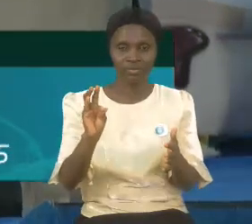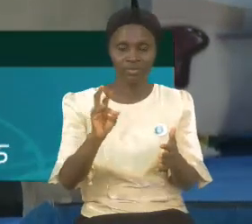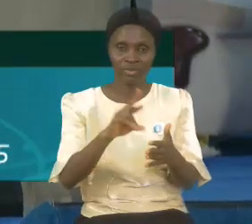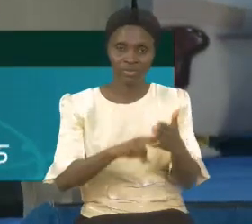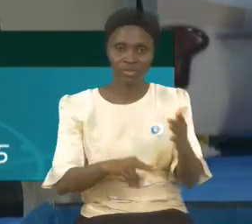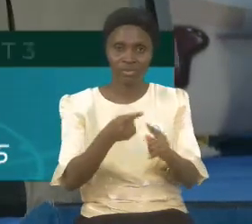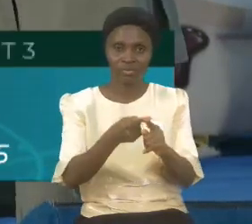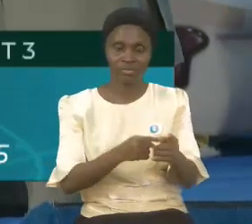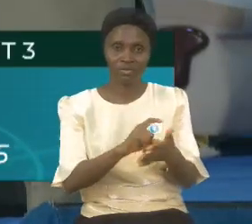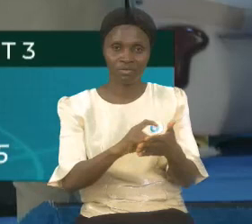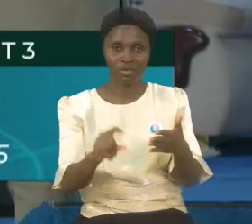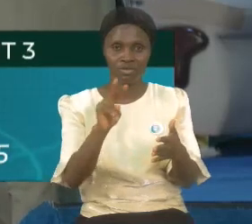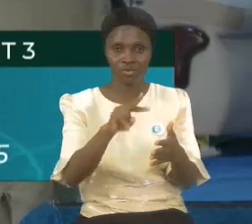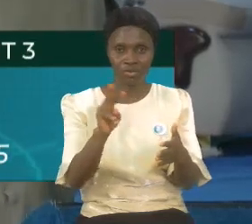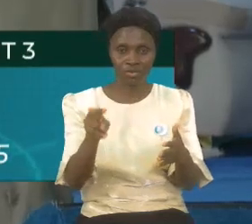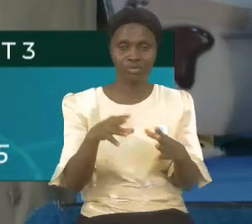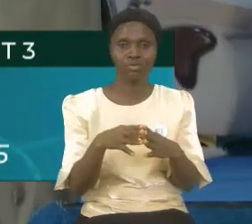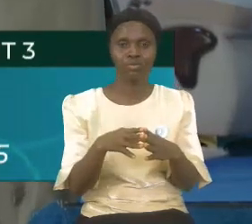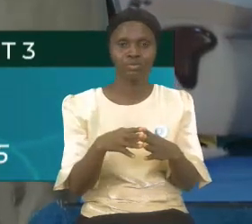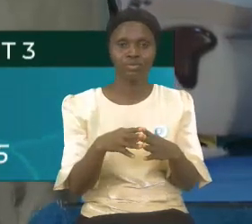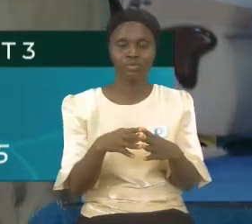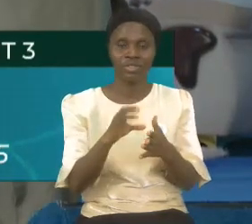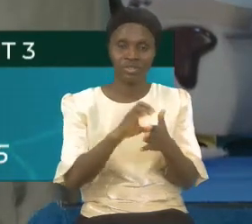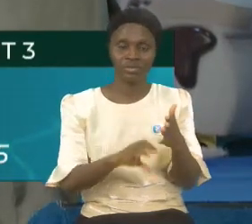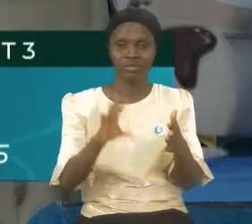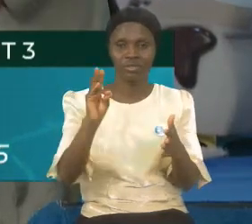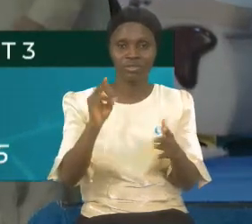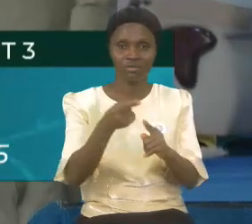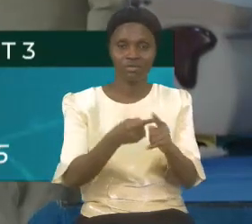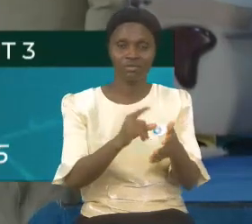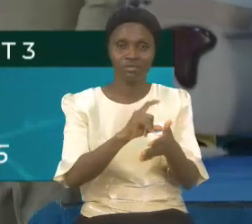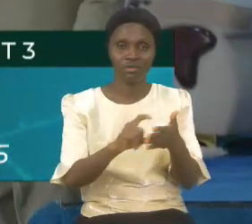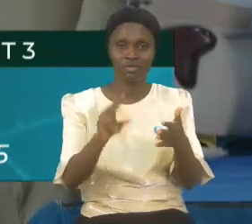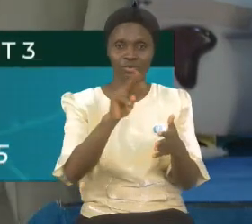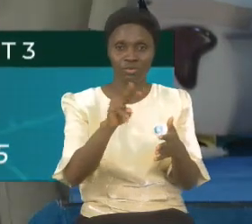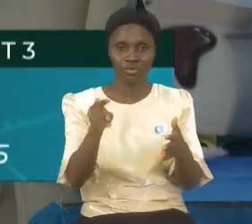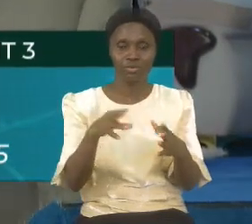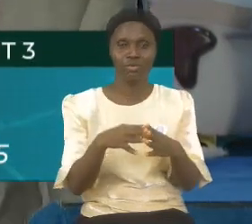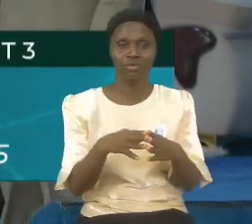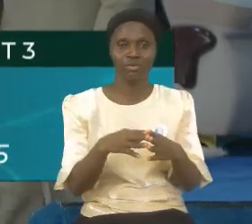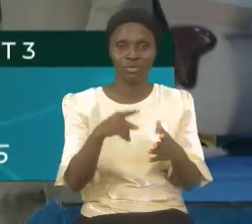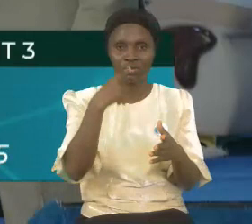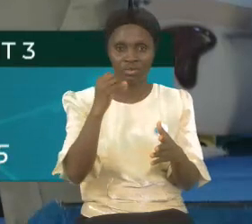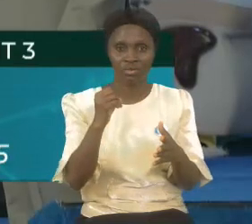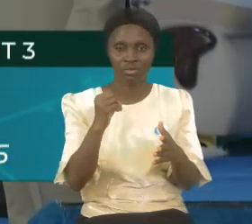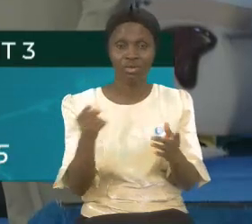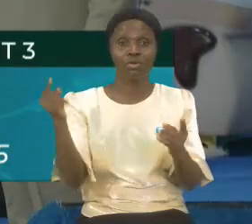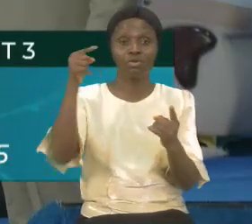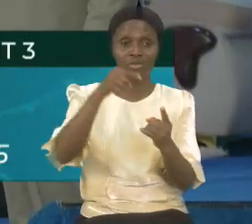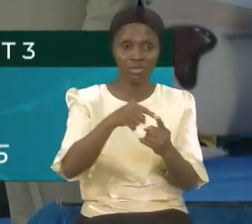verse 22. Daniel chapter 7, verse 22, it says, until